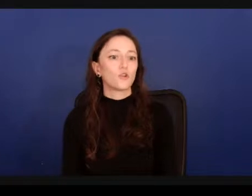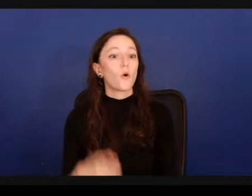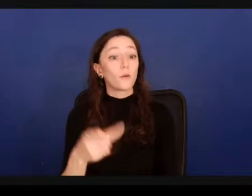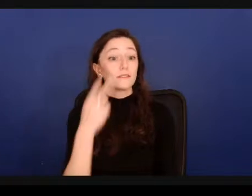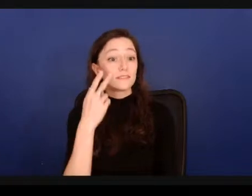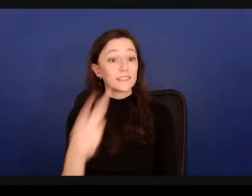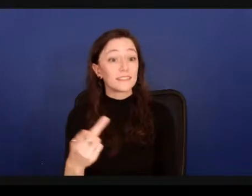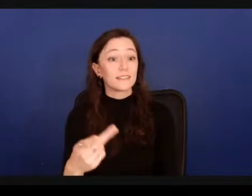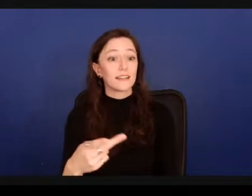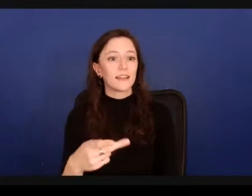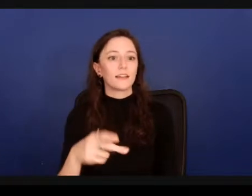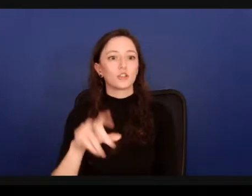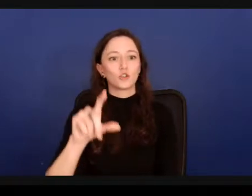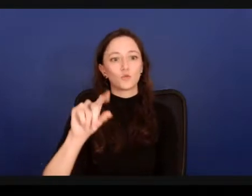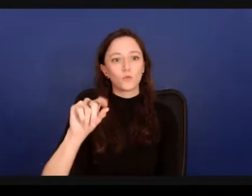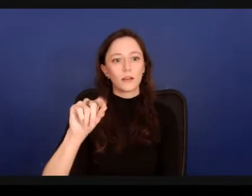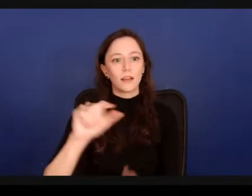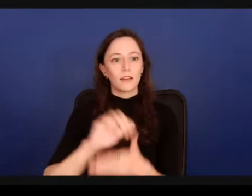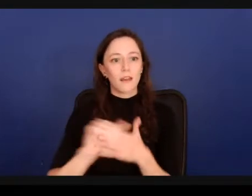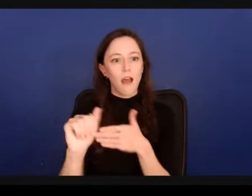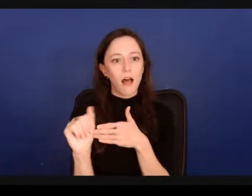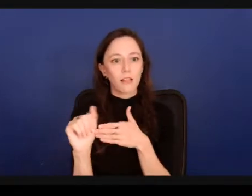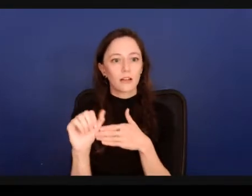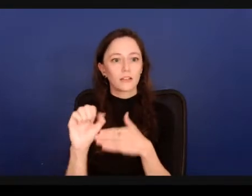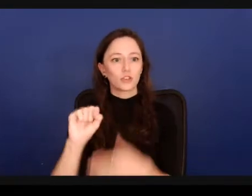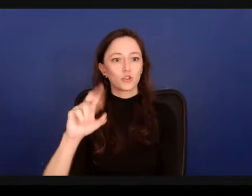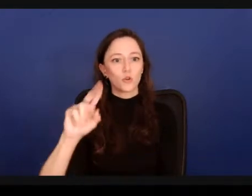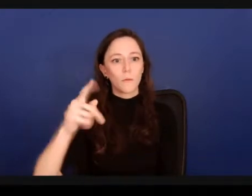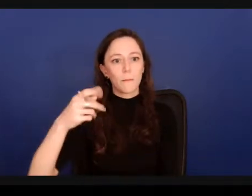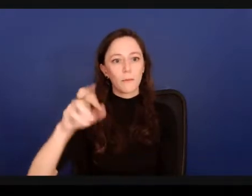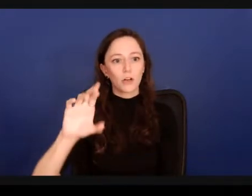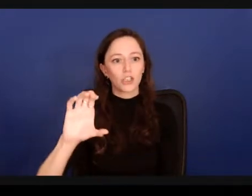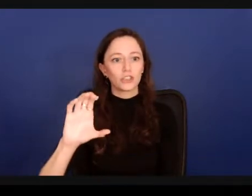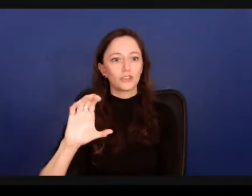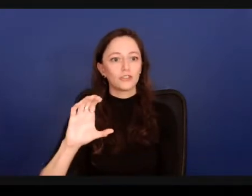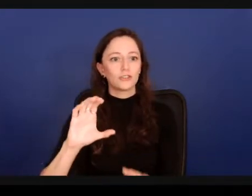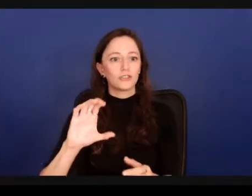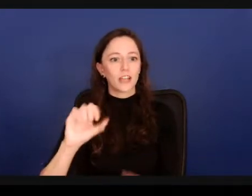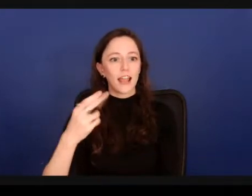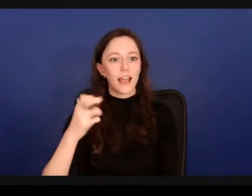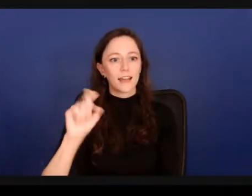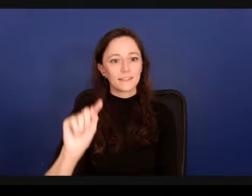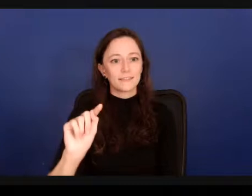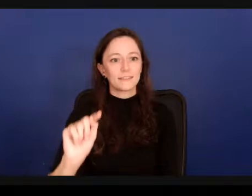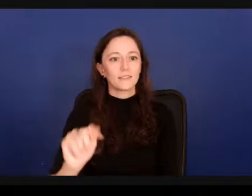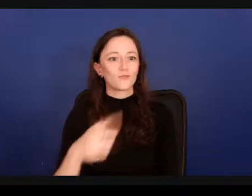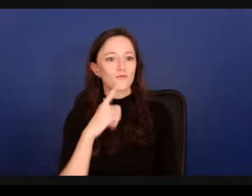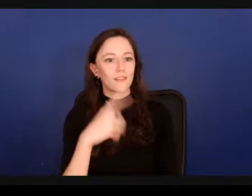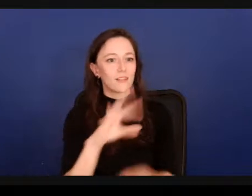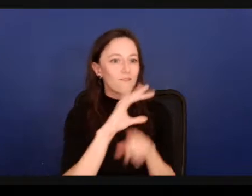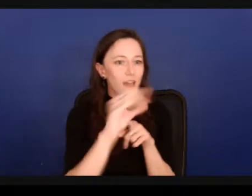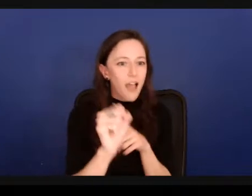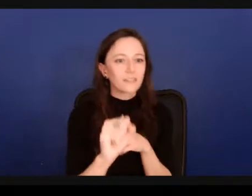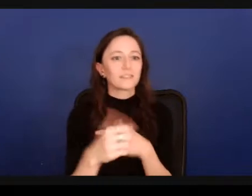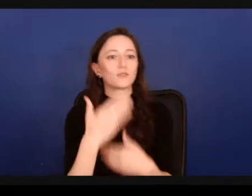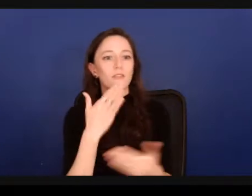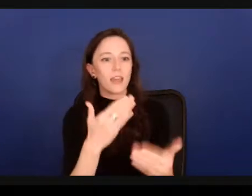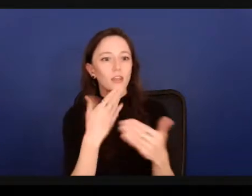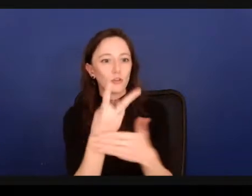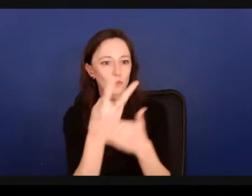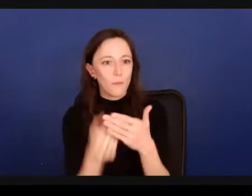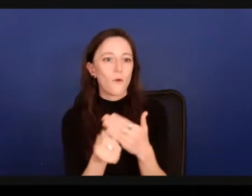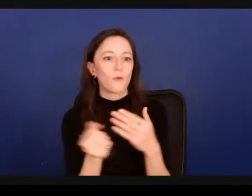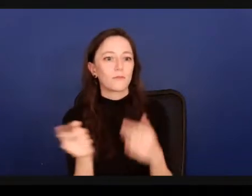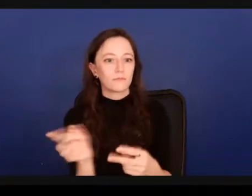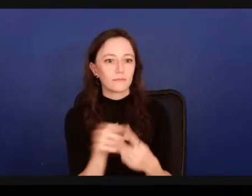and then Shaka Brands come through with a $10 super chat saying fascinating and valuable information. Thank you for making it easy to